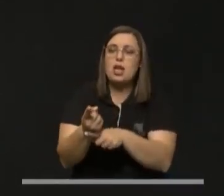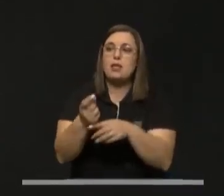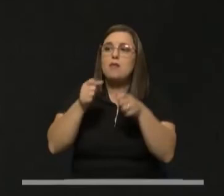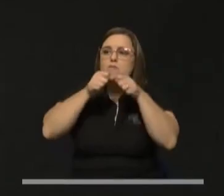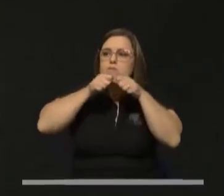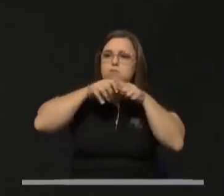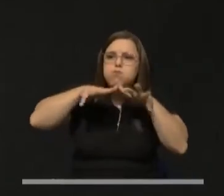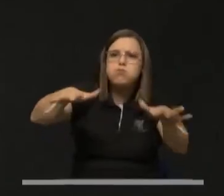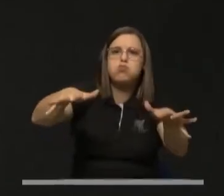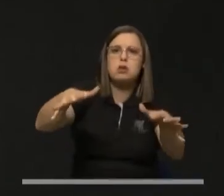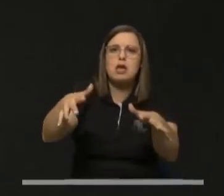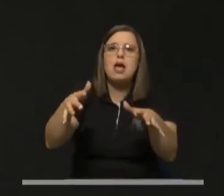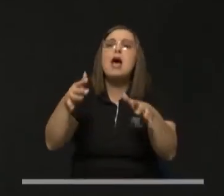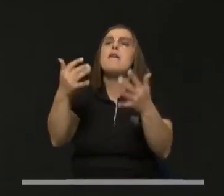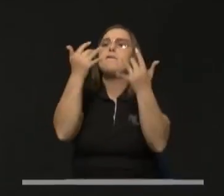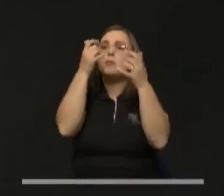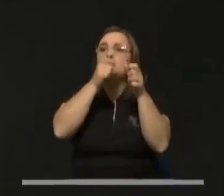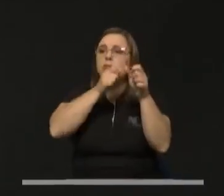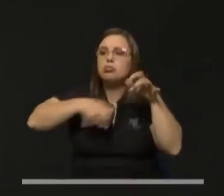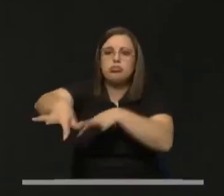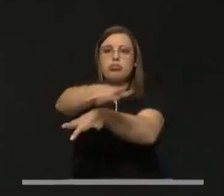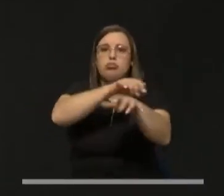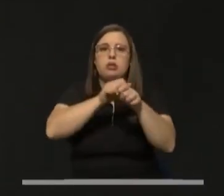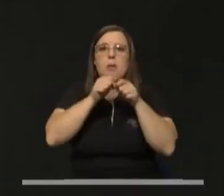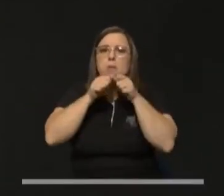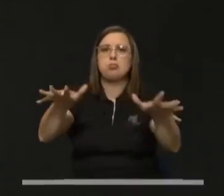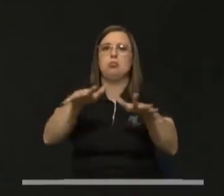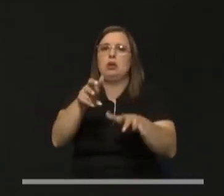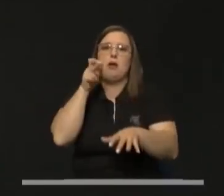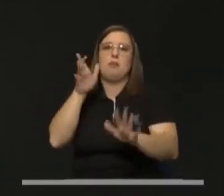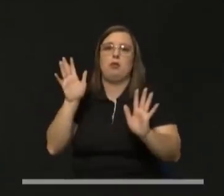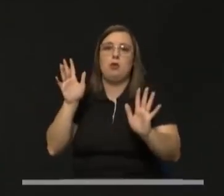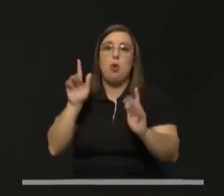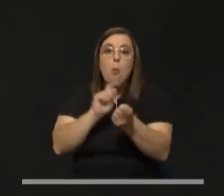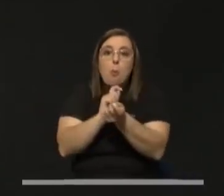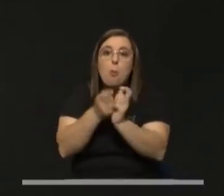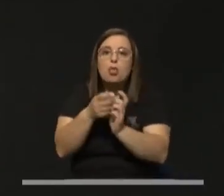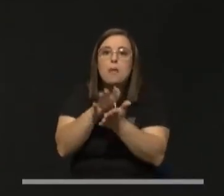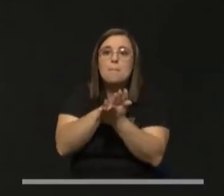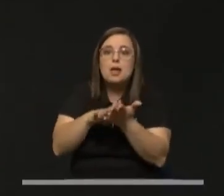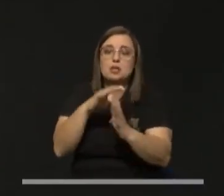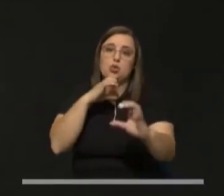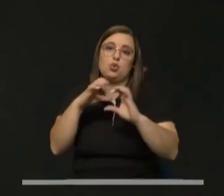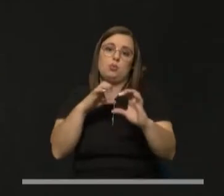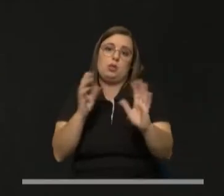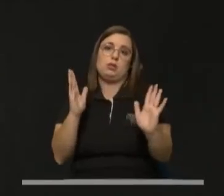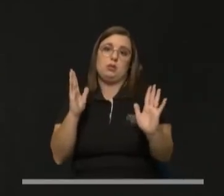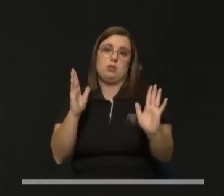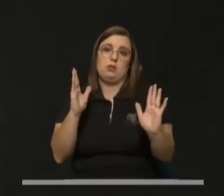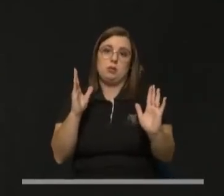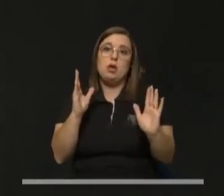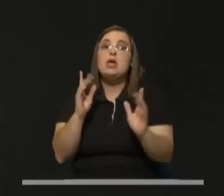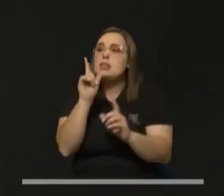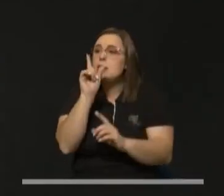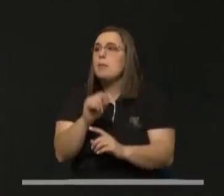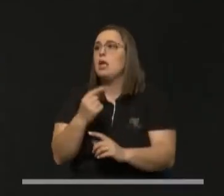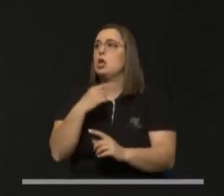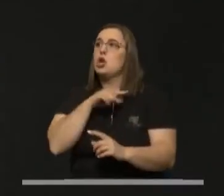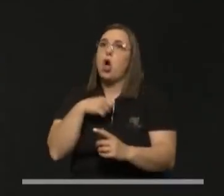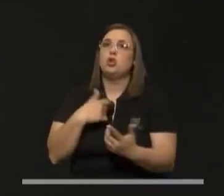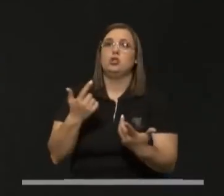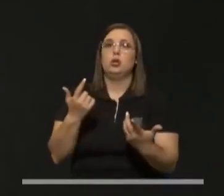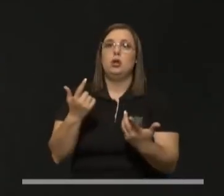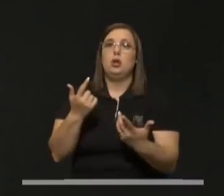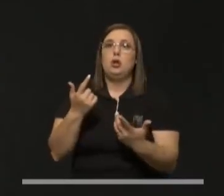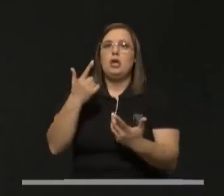the volume and of information, and it alters the nature of communication and the nature